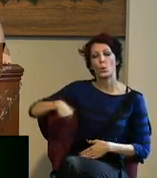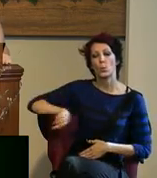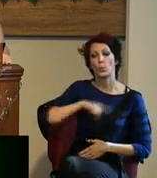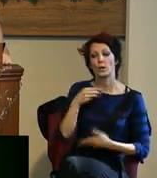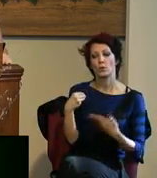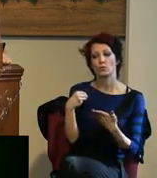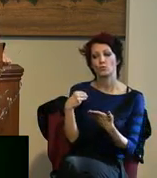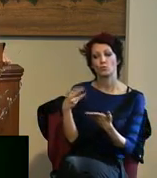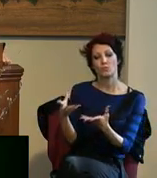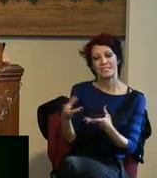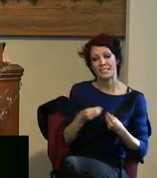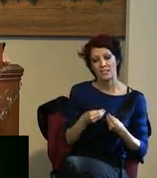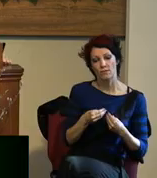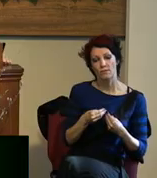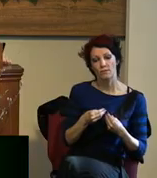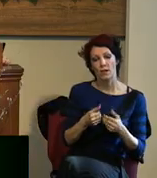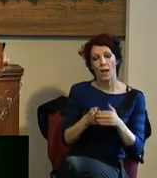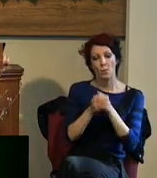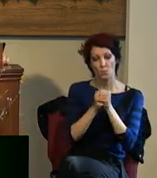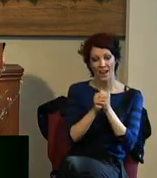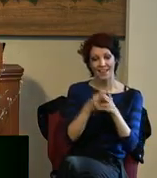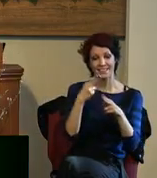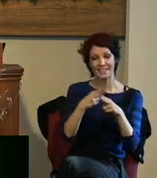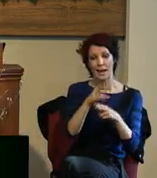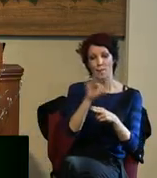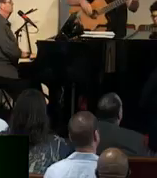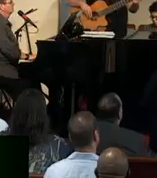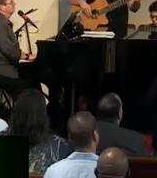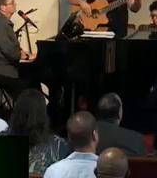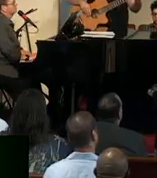the name of Jesus Amen am